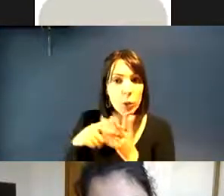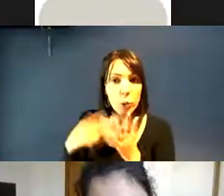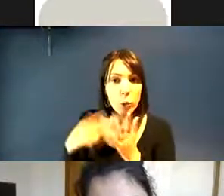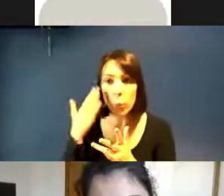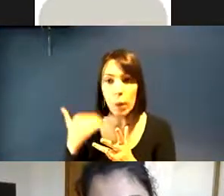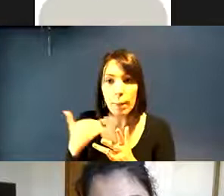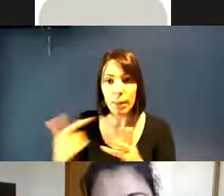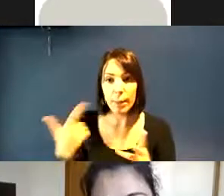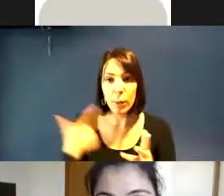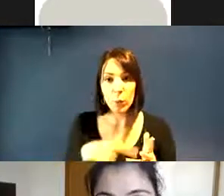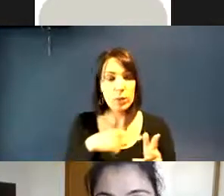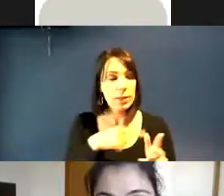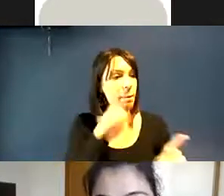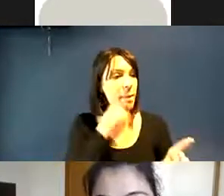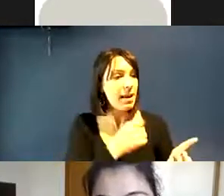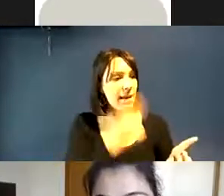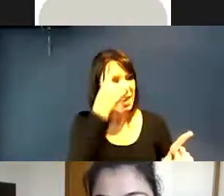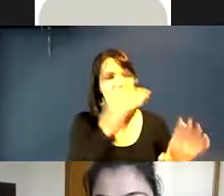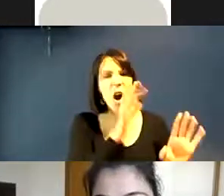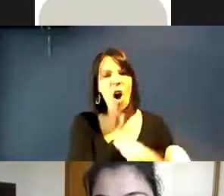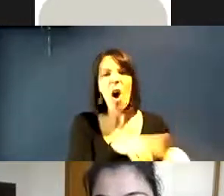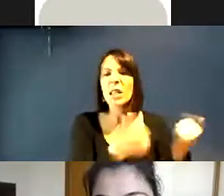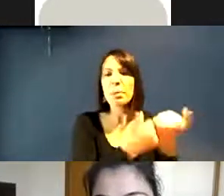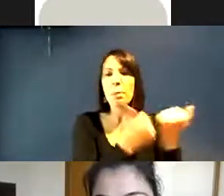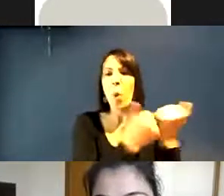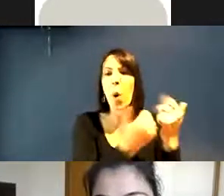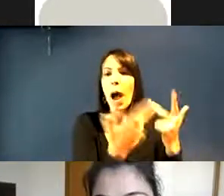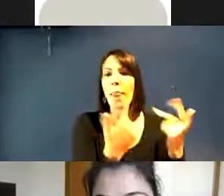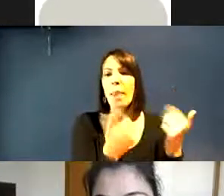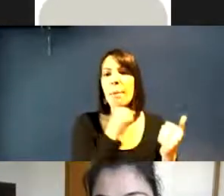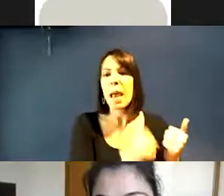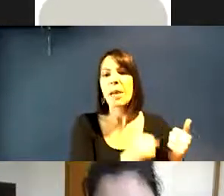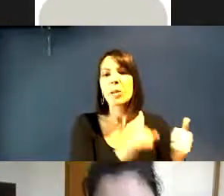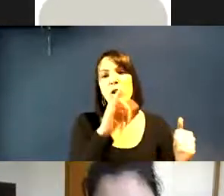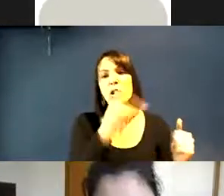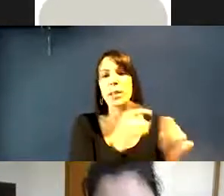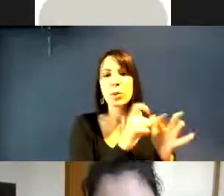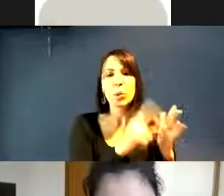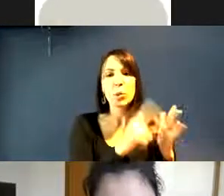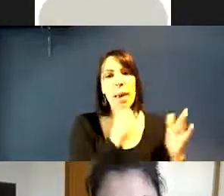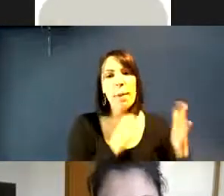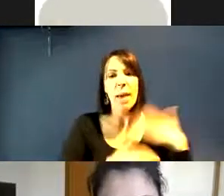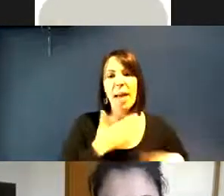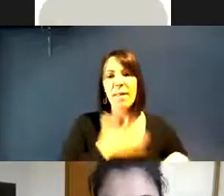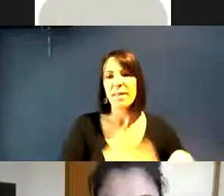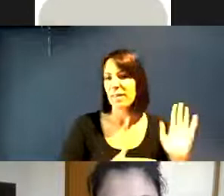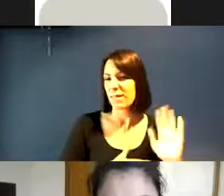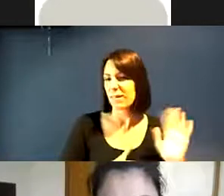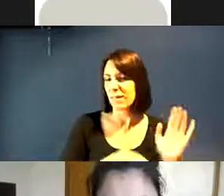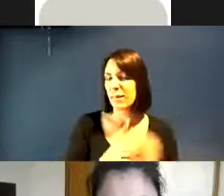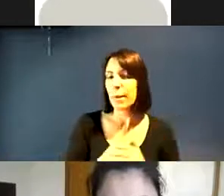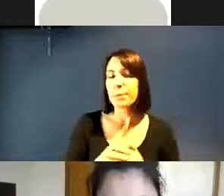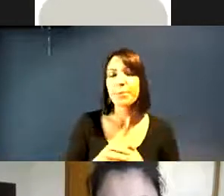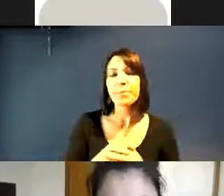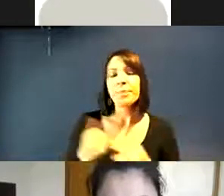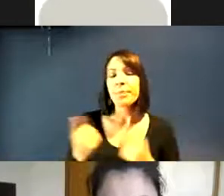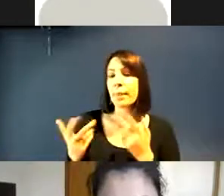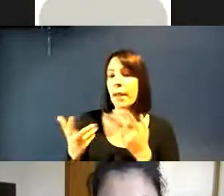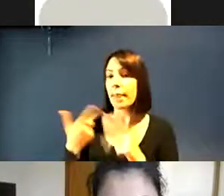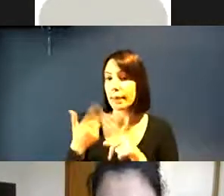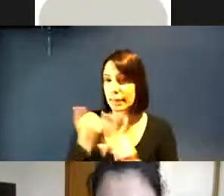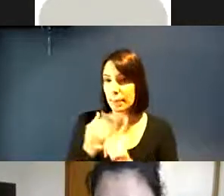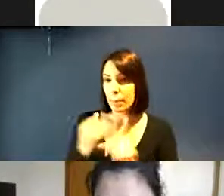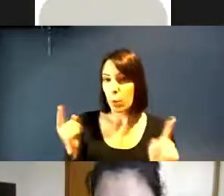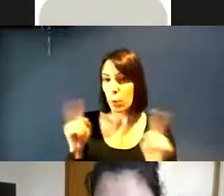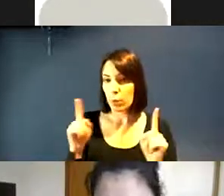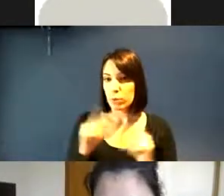other men rather than the women who are experiencing the violence. And another example of this that I use in